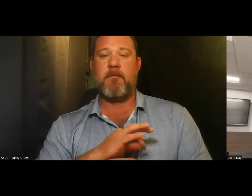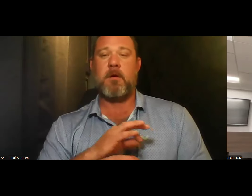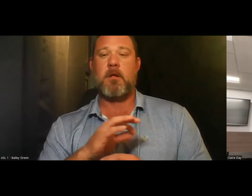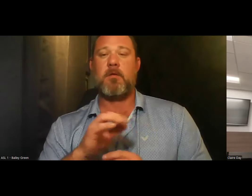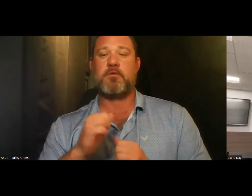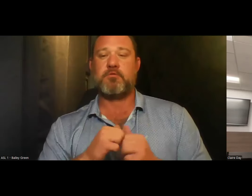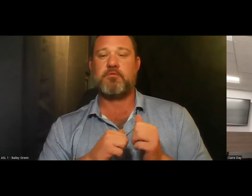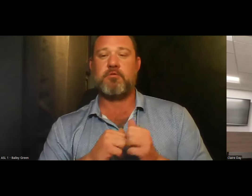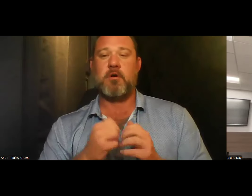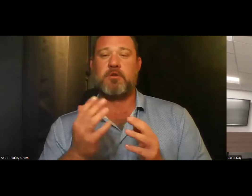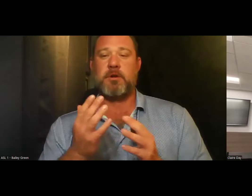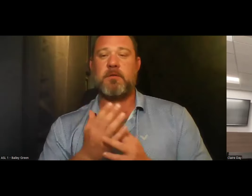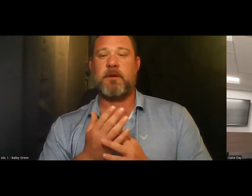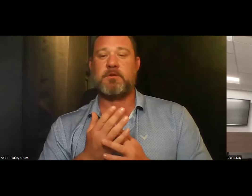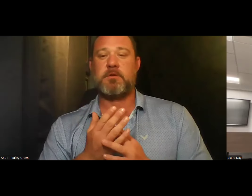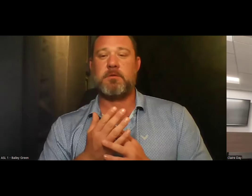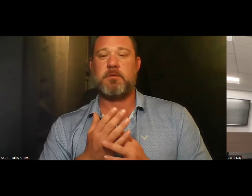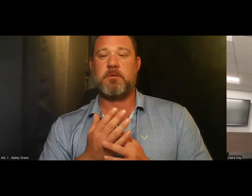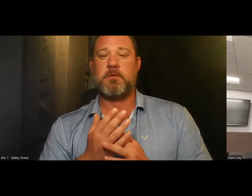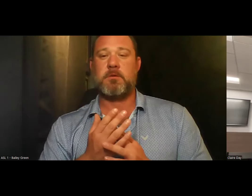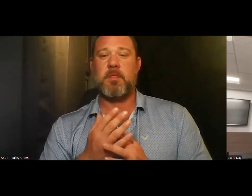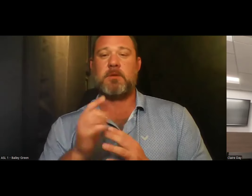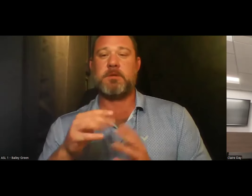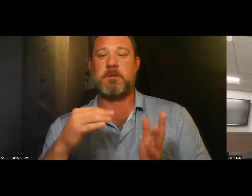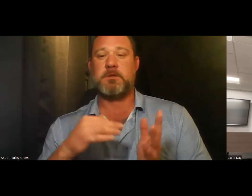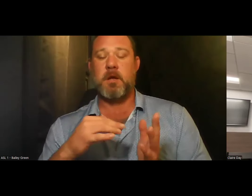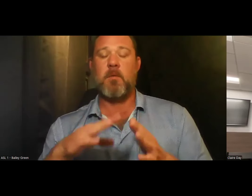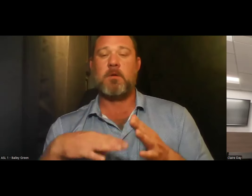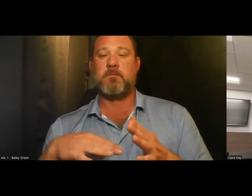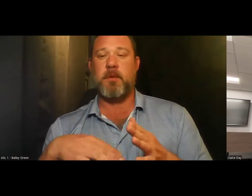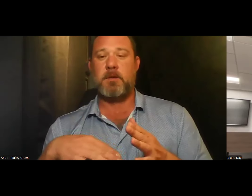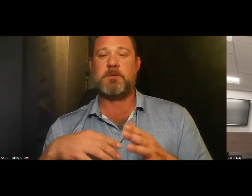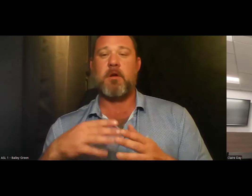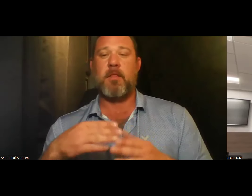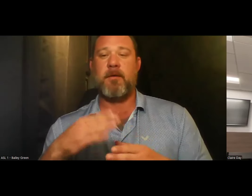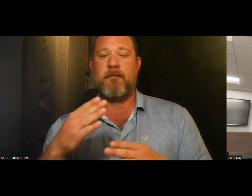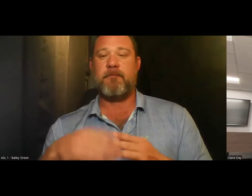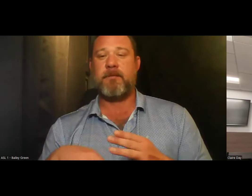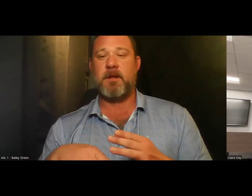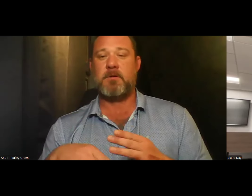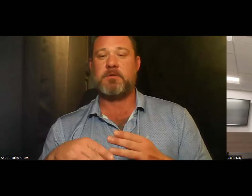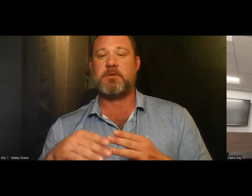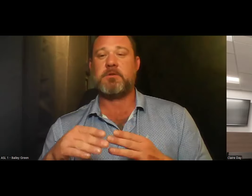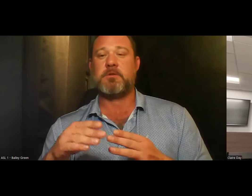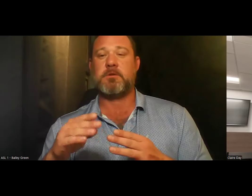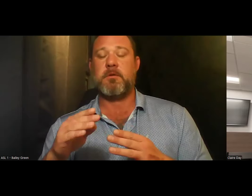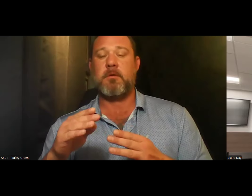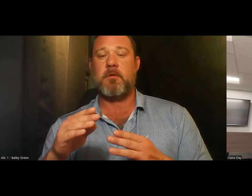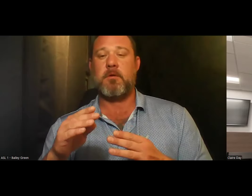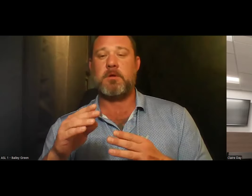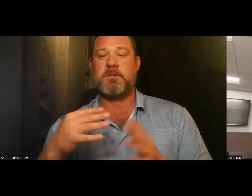the structured intervention. And this study was based off of the Finnish finger study